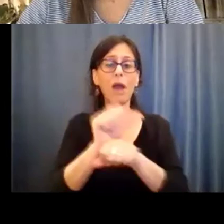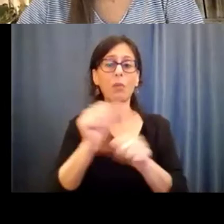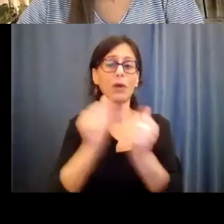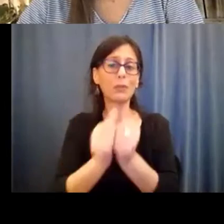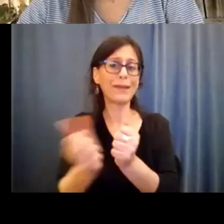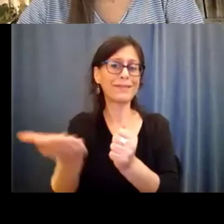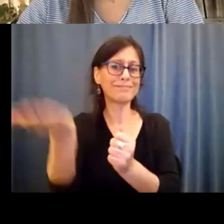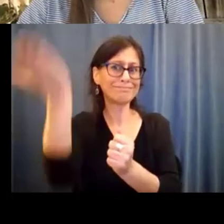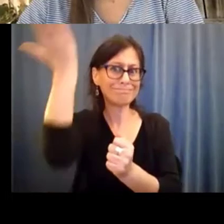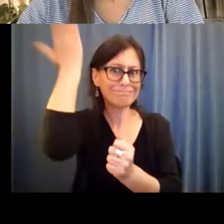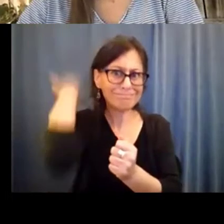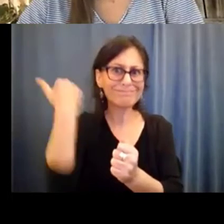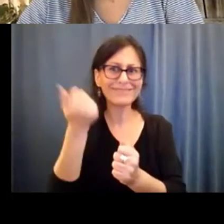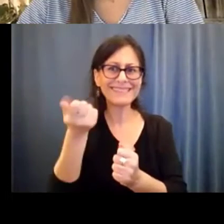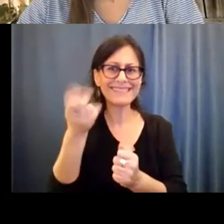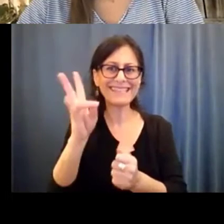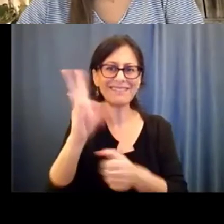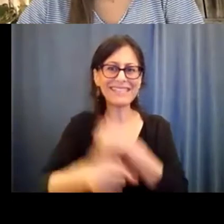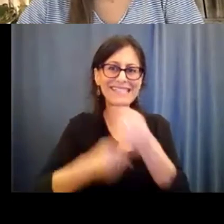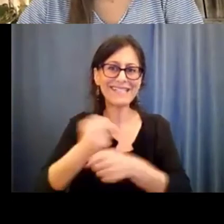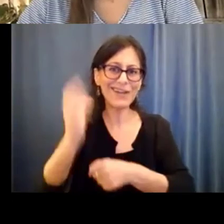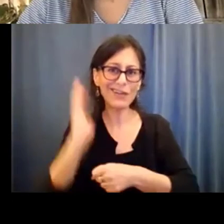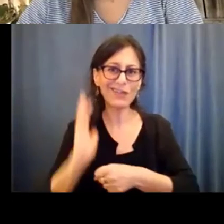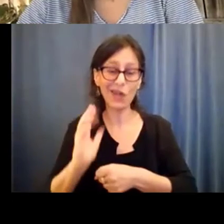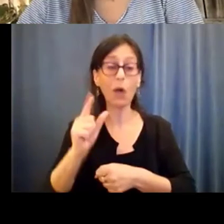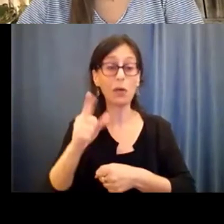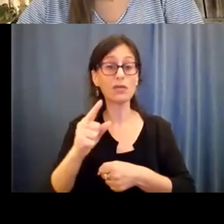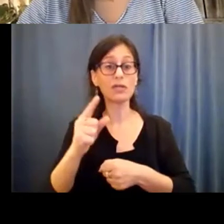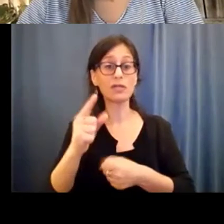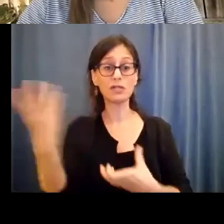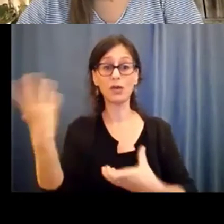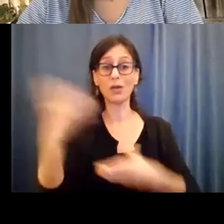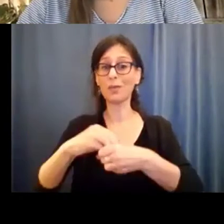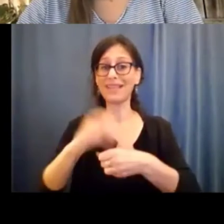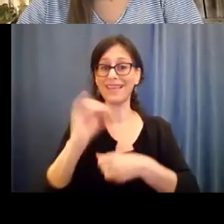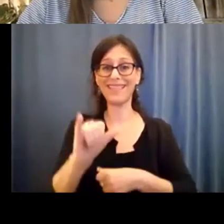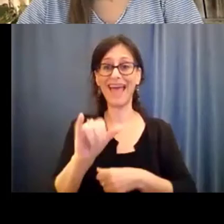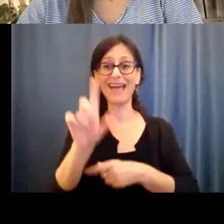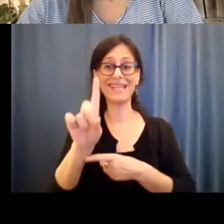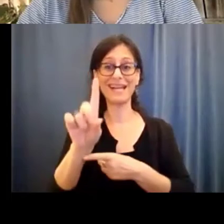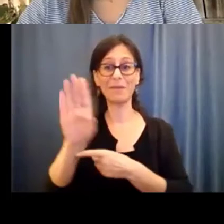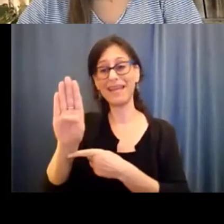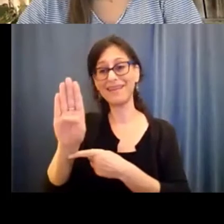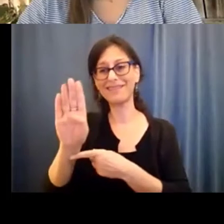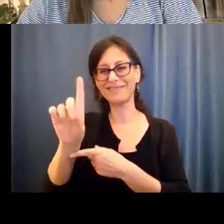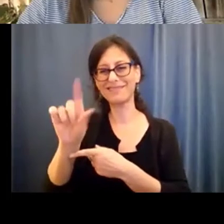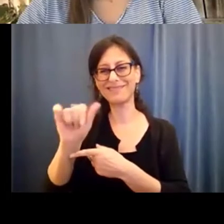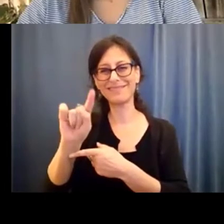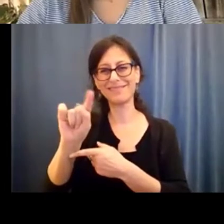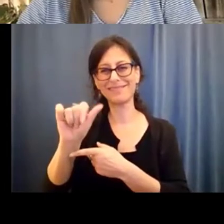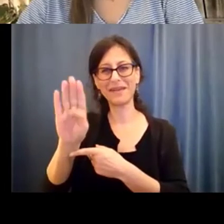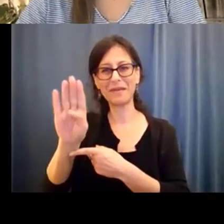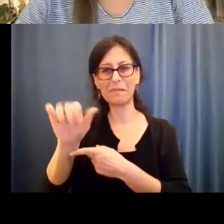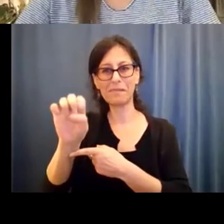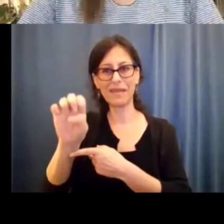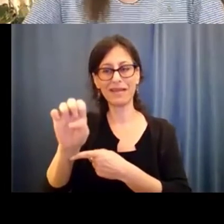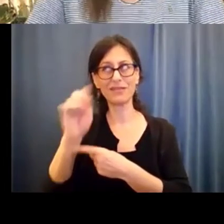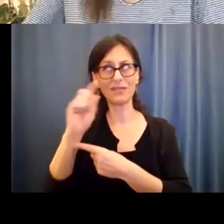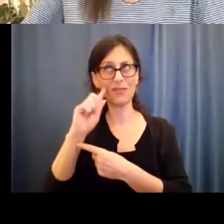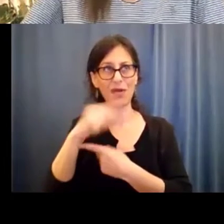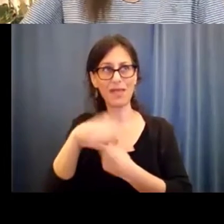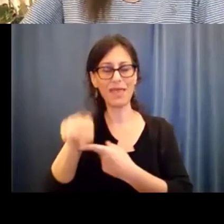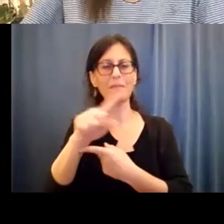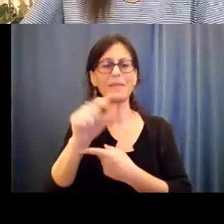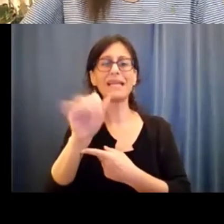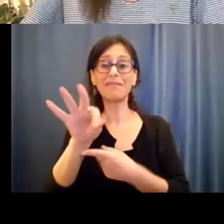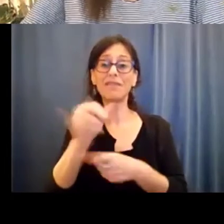with, 17 years ago. So the fact that you're in that database, from them, and